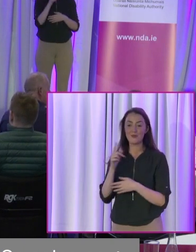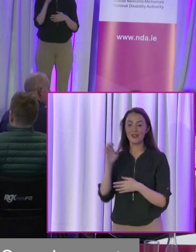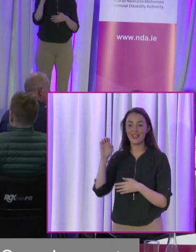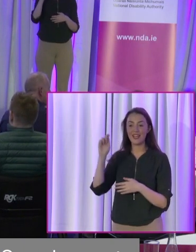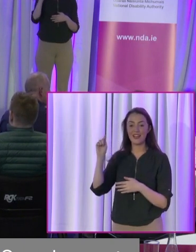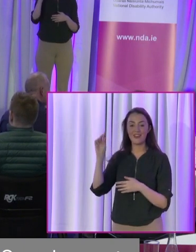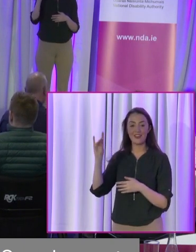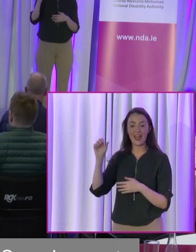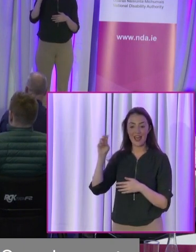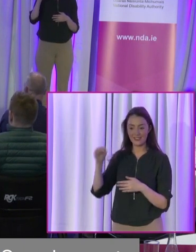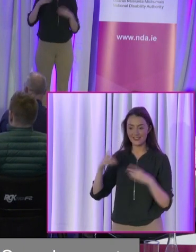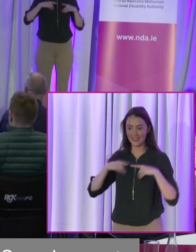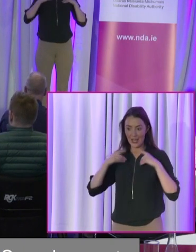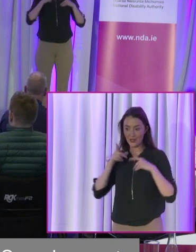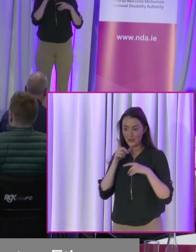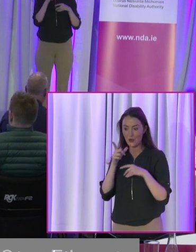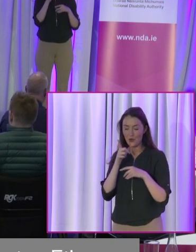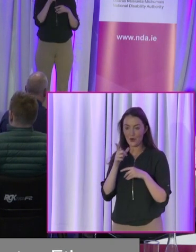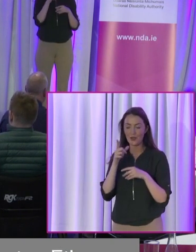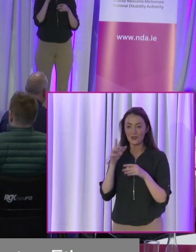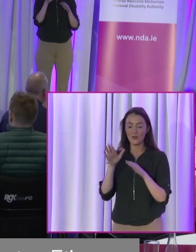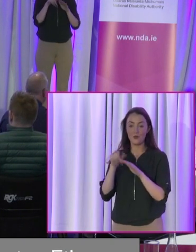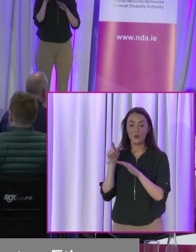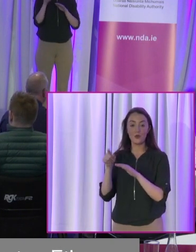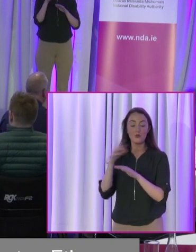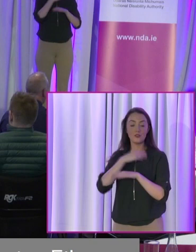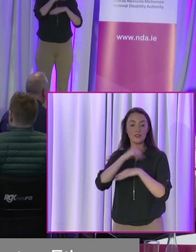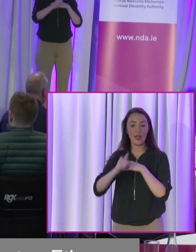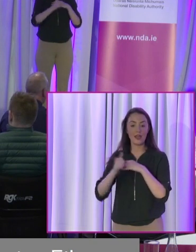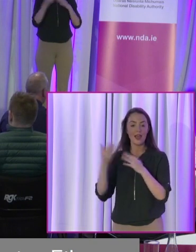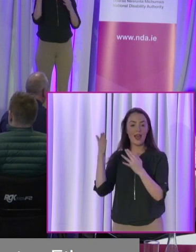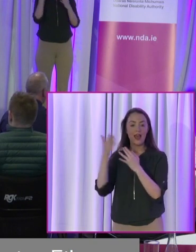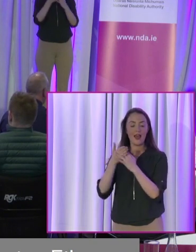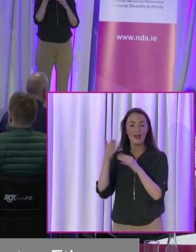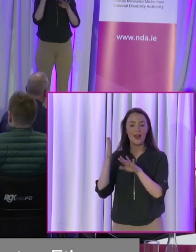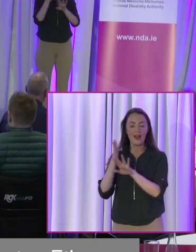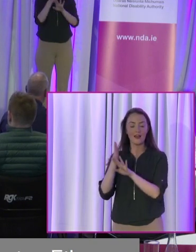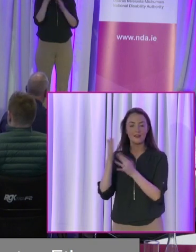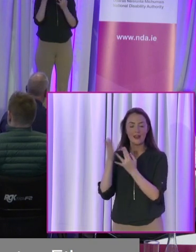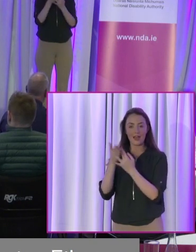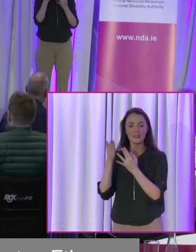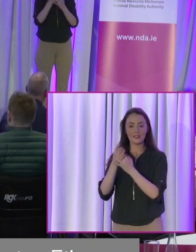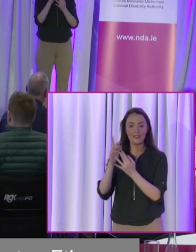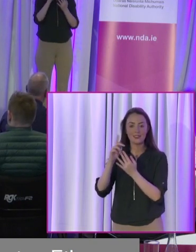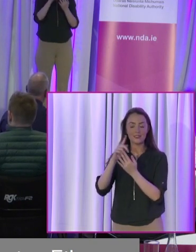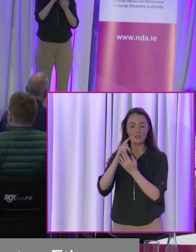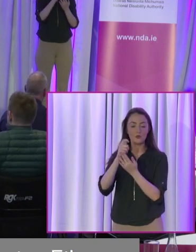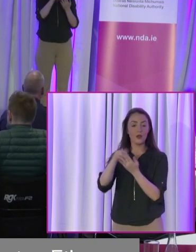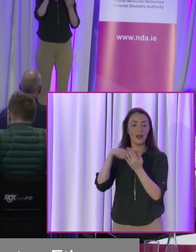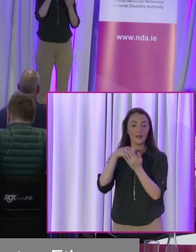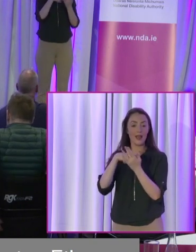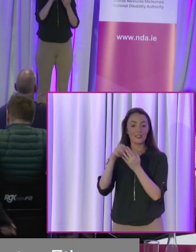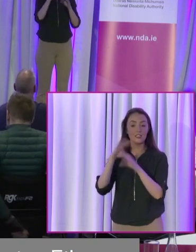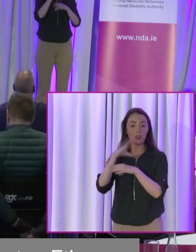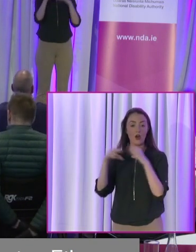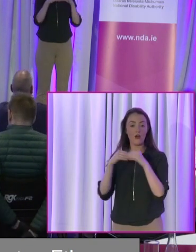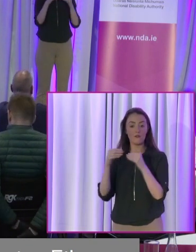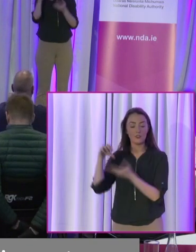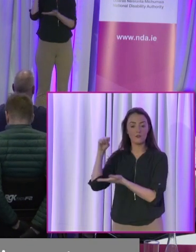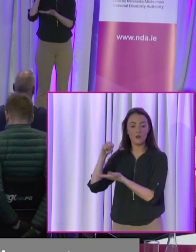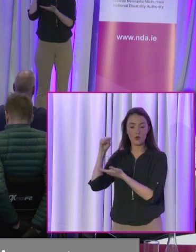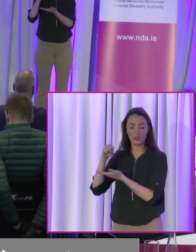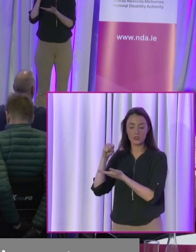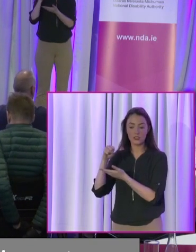delighted to turn to you. And you are with the Access to Elected Office Fund Inclusion Scotland, and you're the Civic Participation